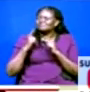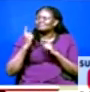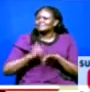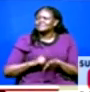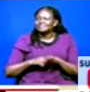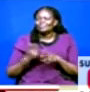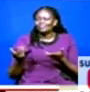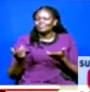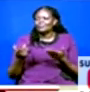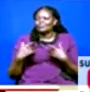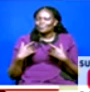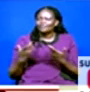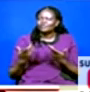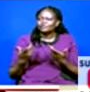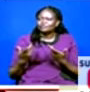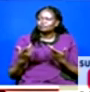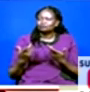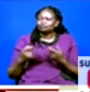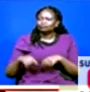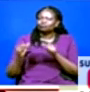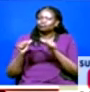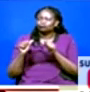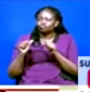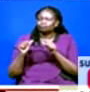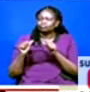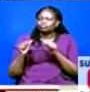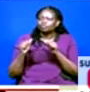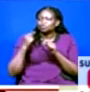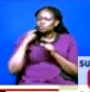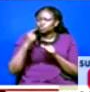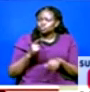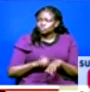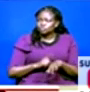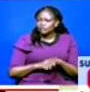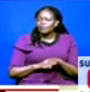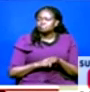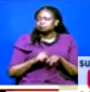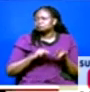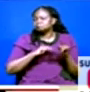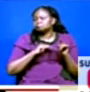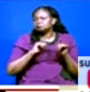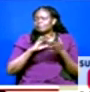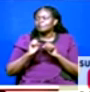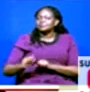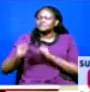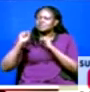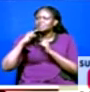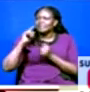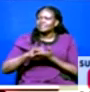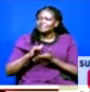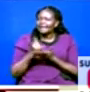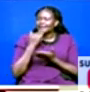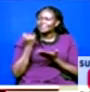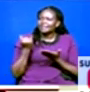to a headwind. We were not moving. Mm-hmm. So when I came in, I think the first thing I said, why can't we